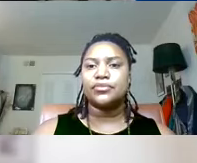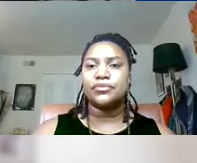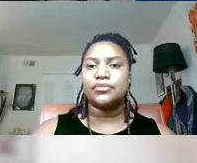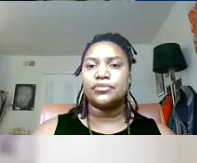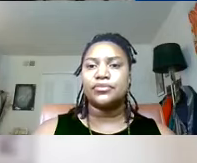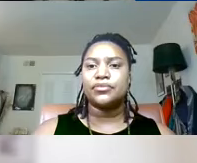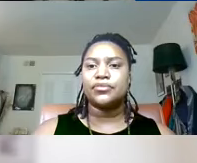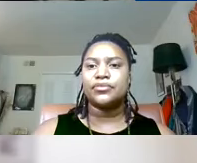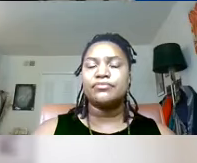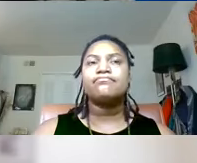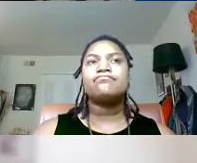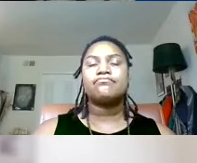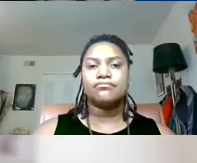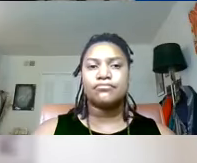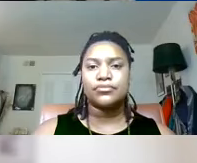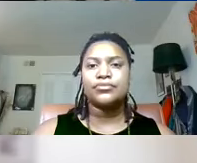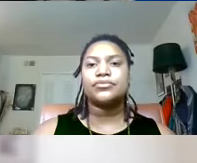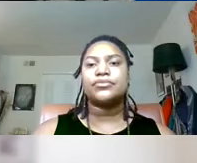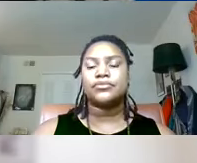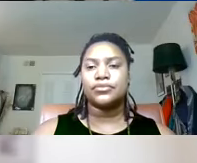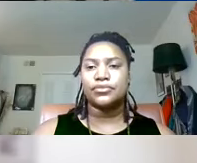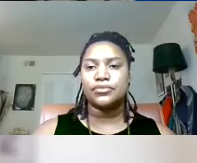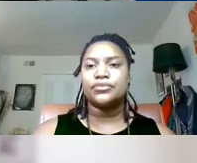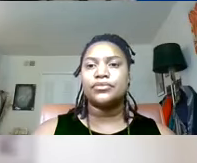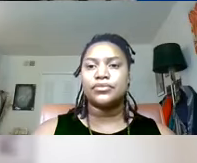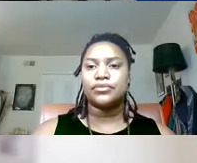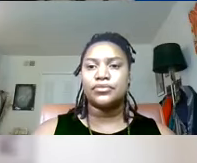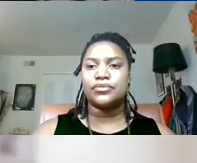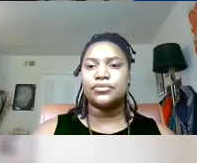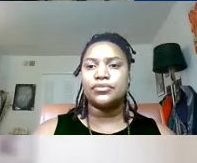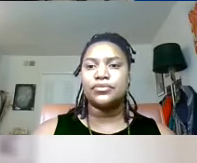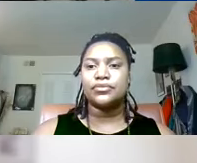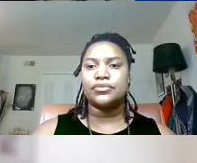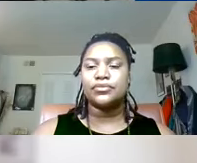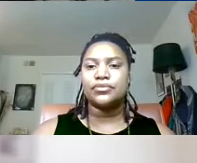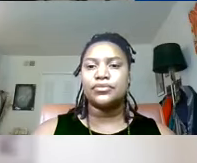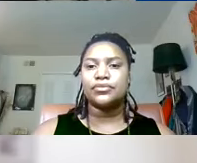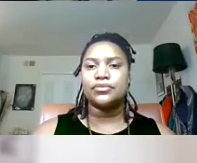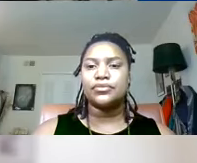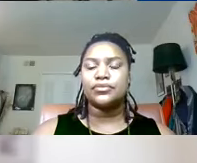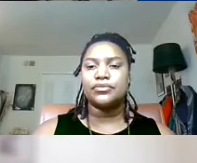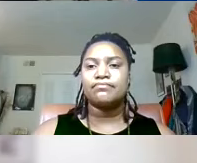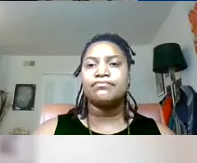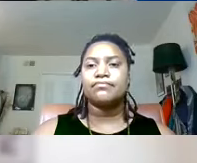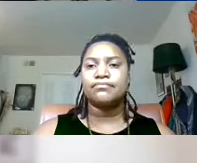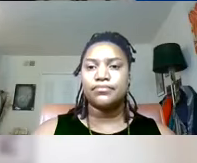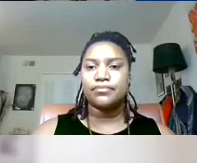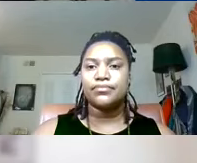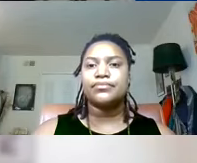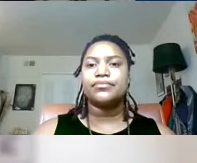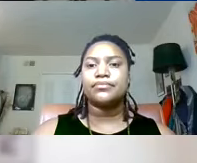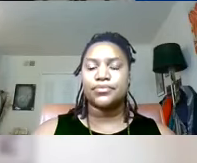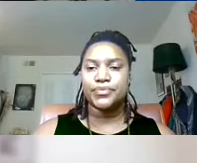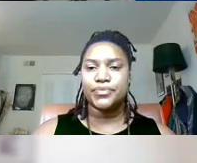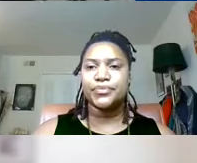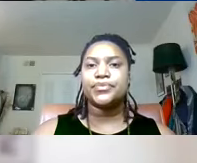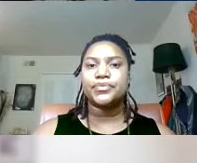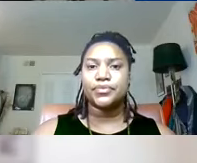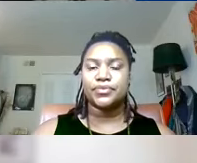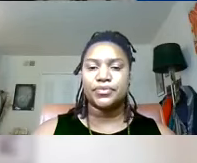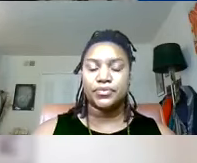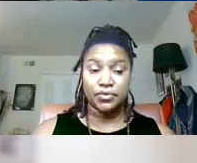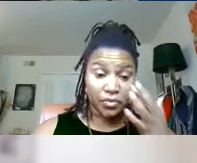go. Because sometimes the moment you wear the white coat, the trust and the issues with trust, as